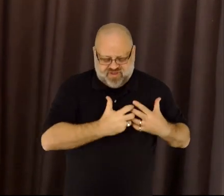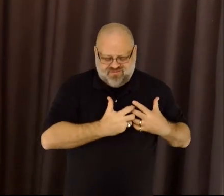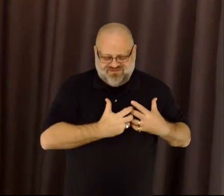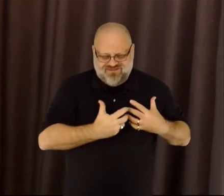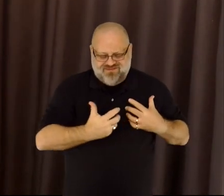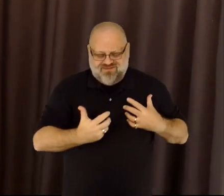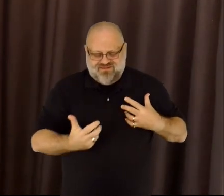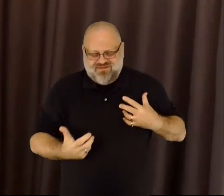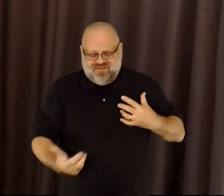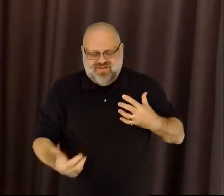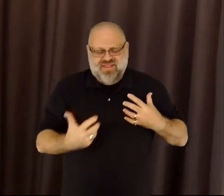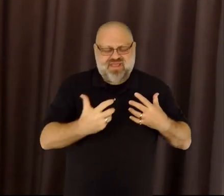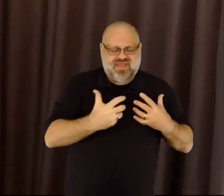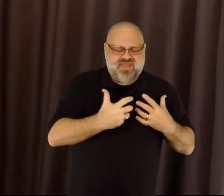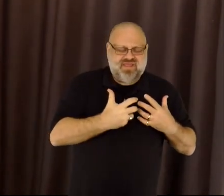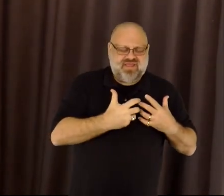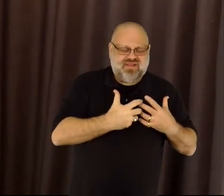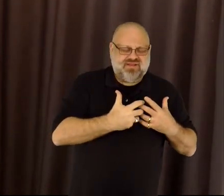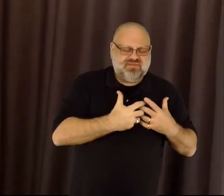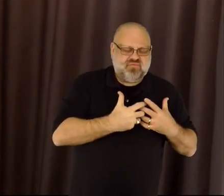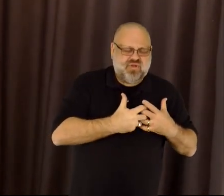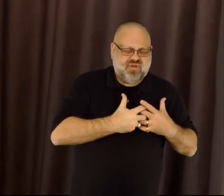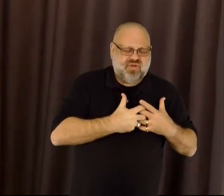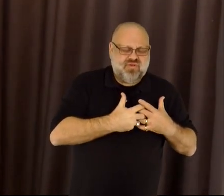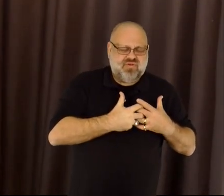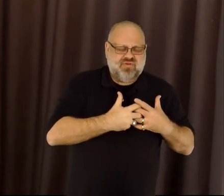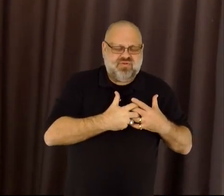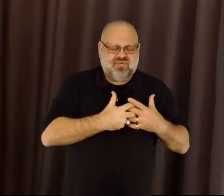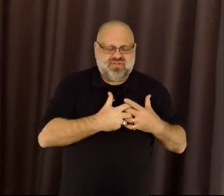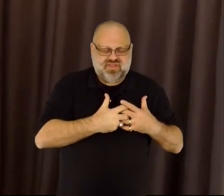every heart that is